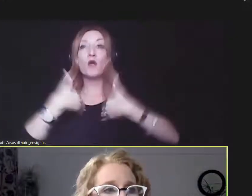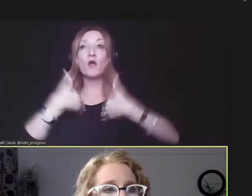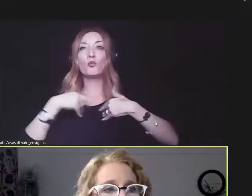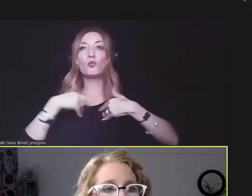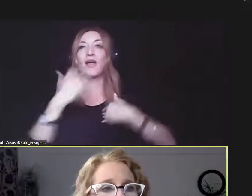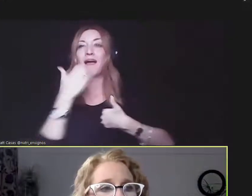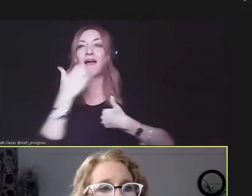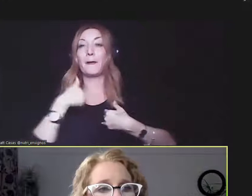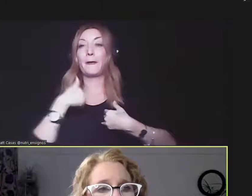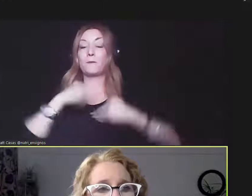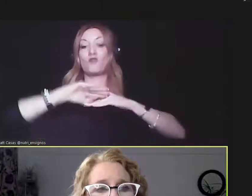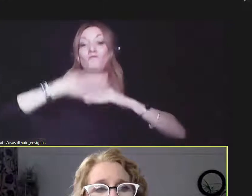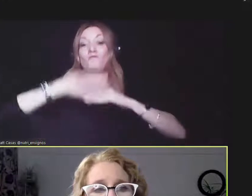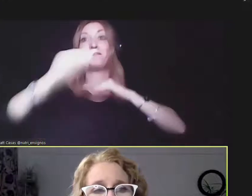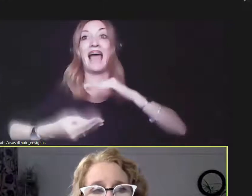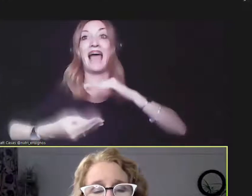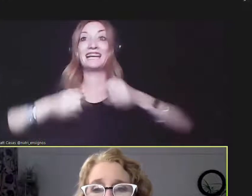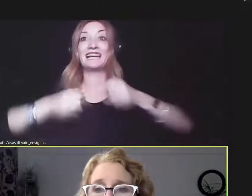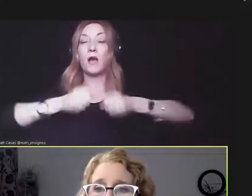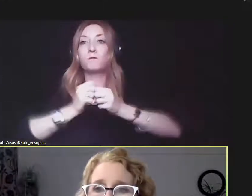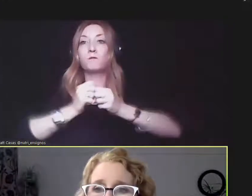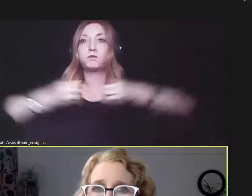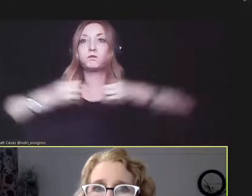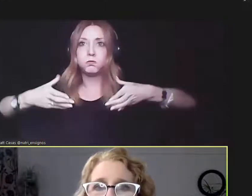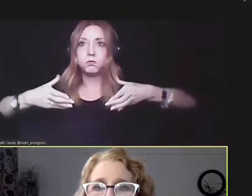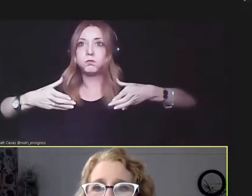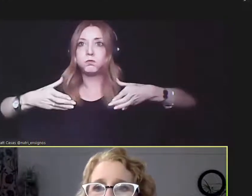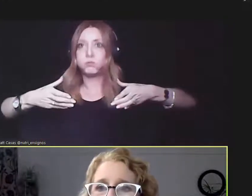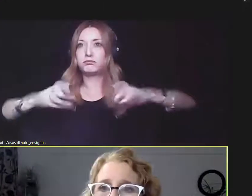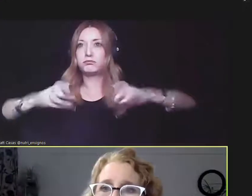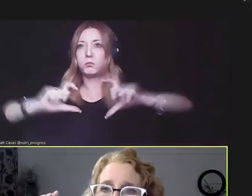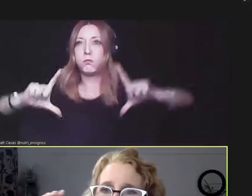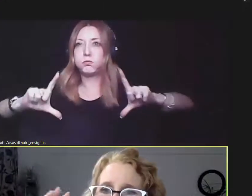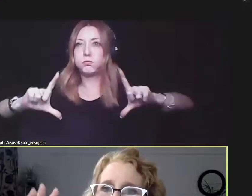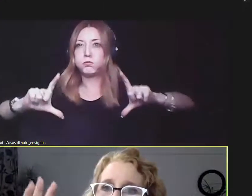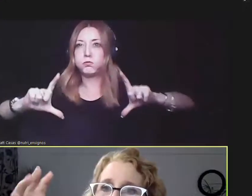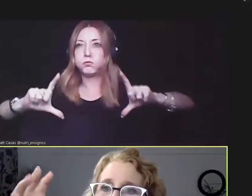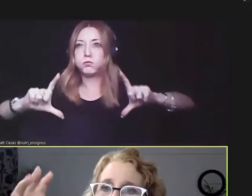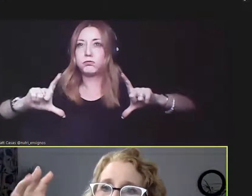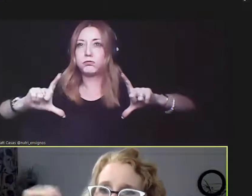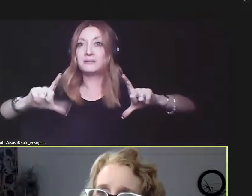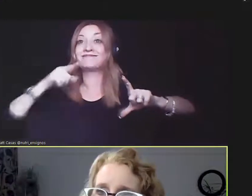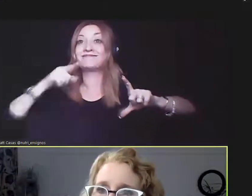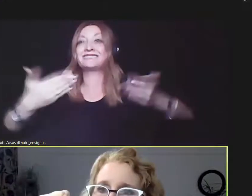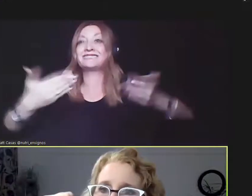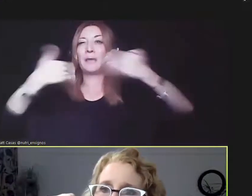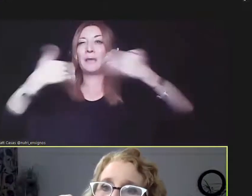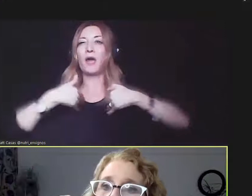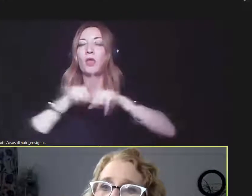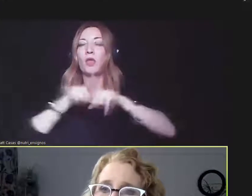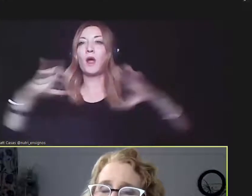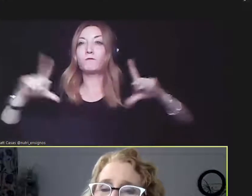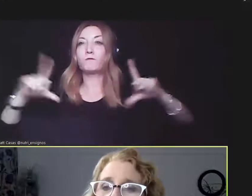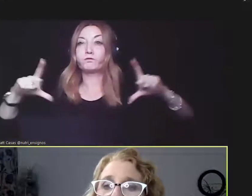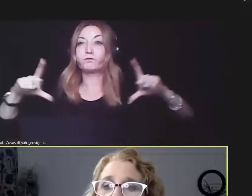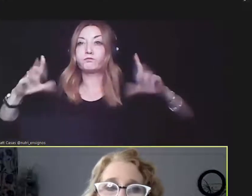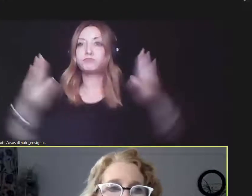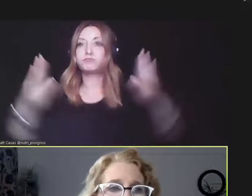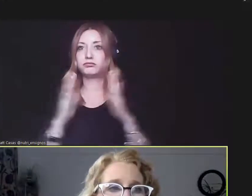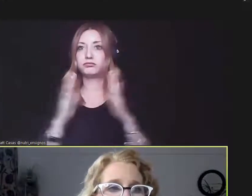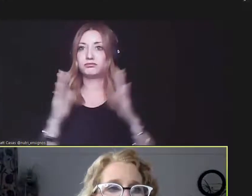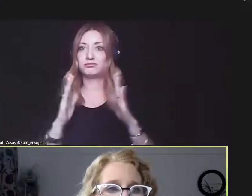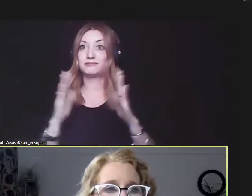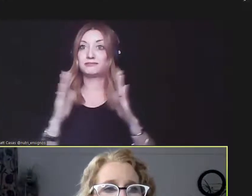body. And that's because activated charcoal, again, grabs and binds